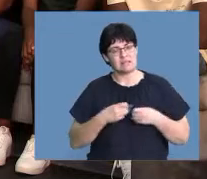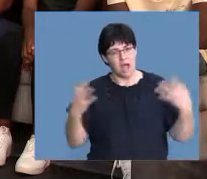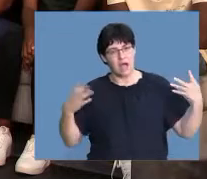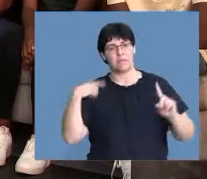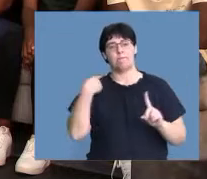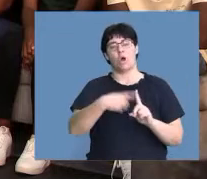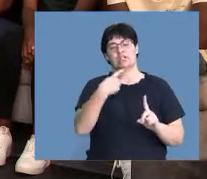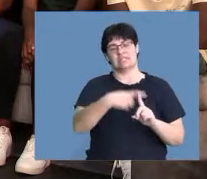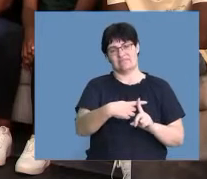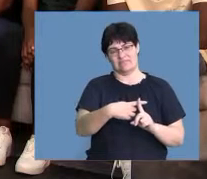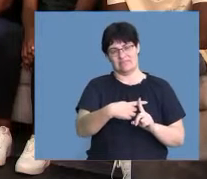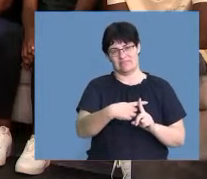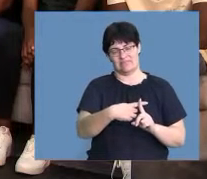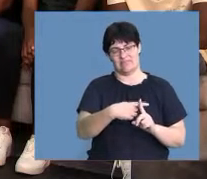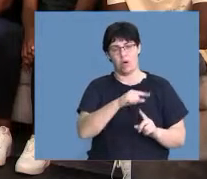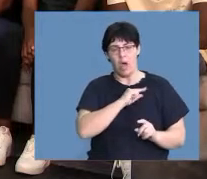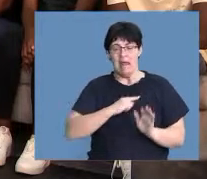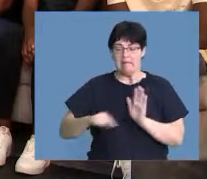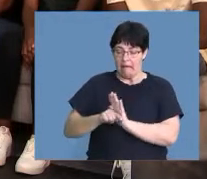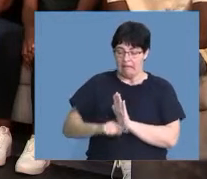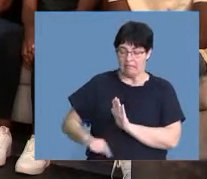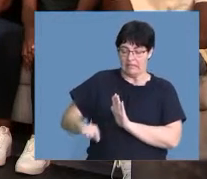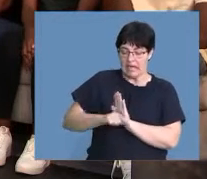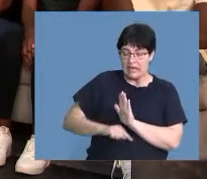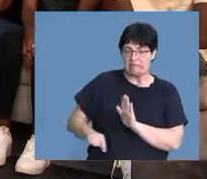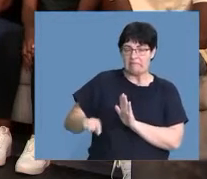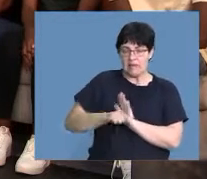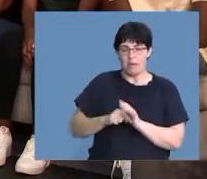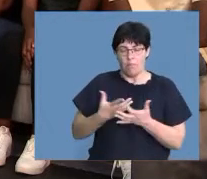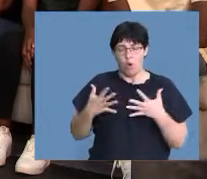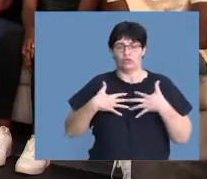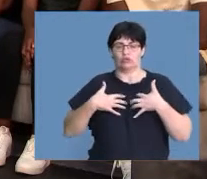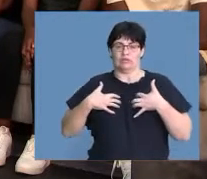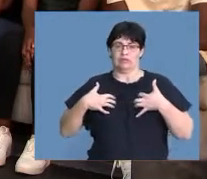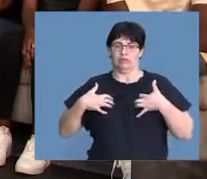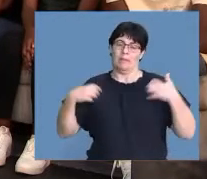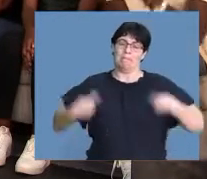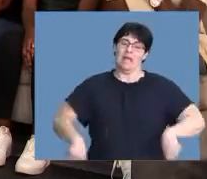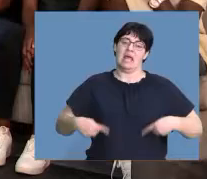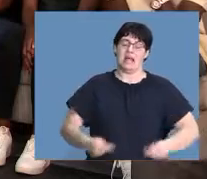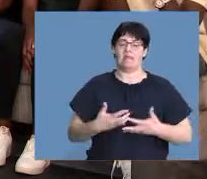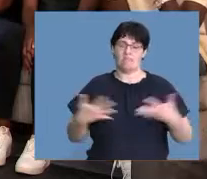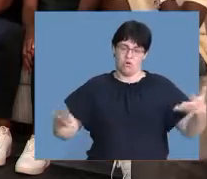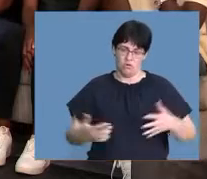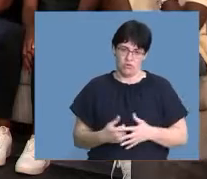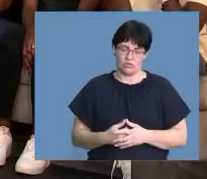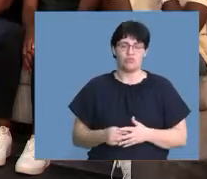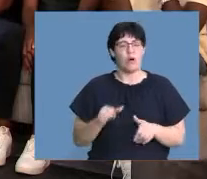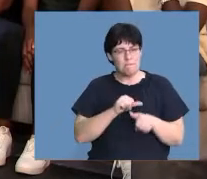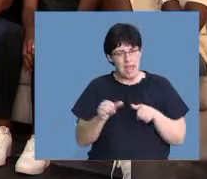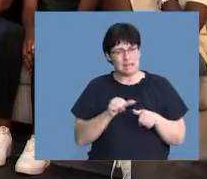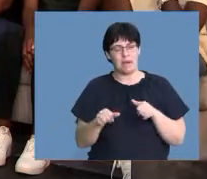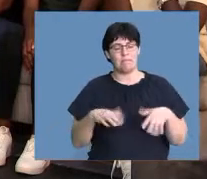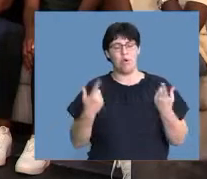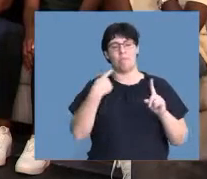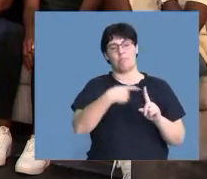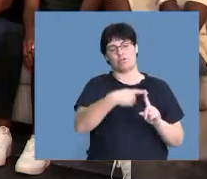positive, because negative thoughts stimulate negative actions, and therefore you could do something and harm